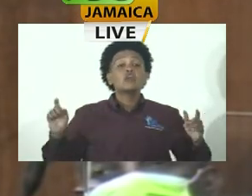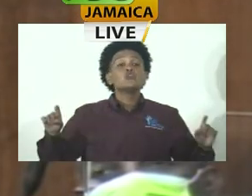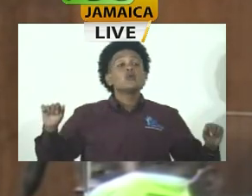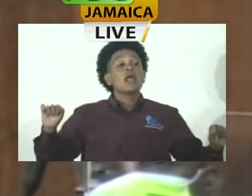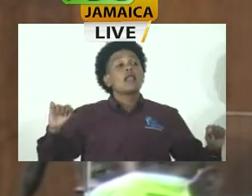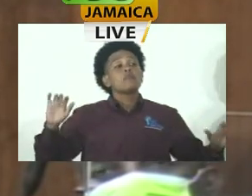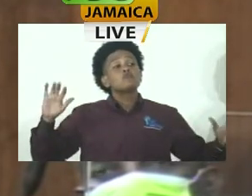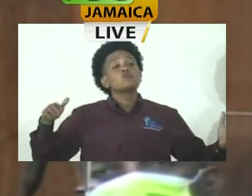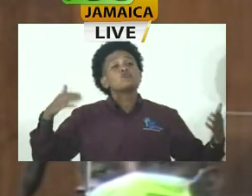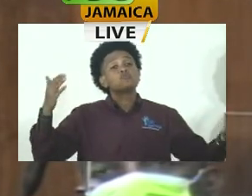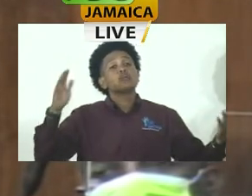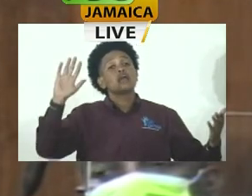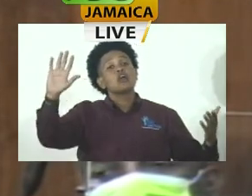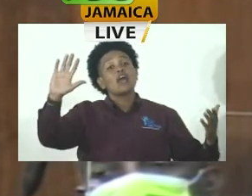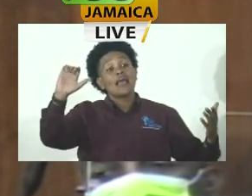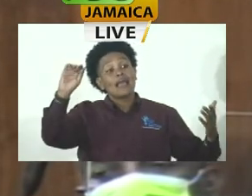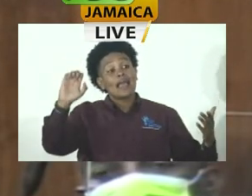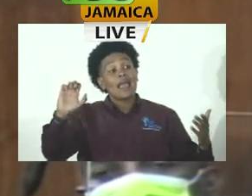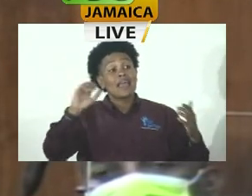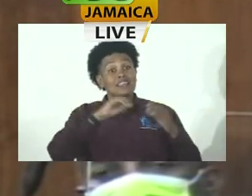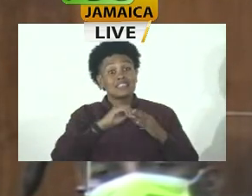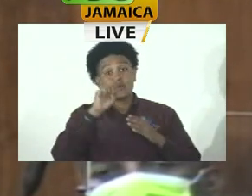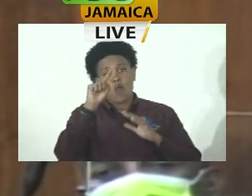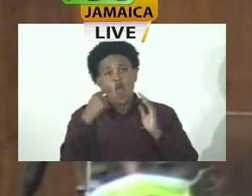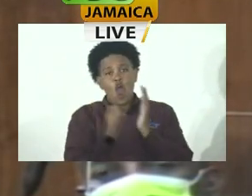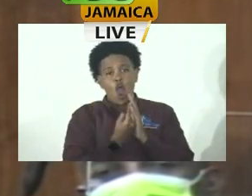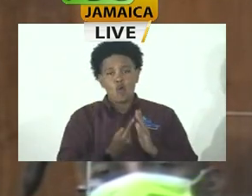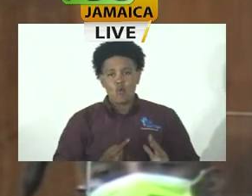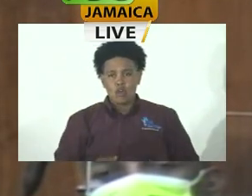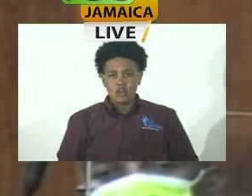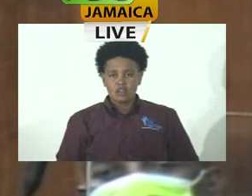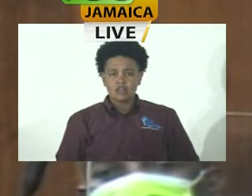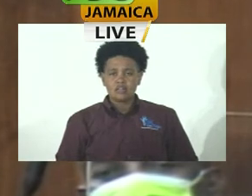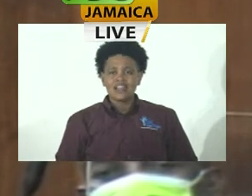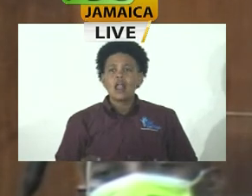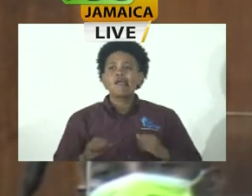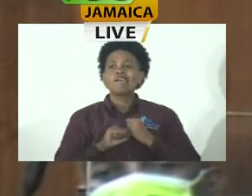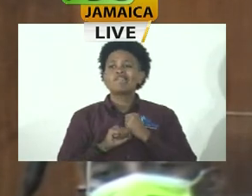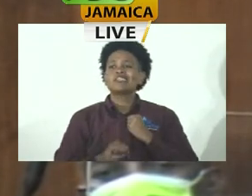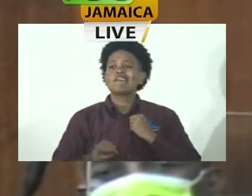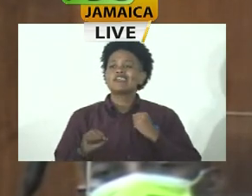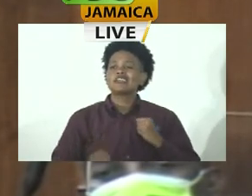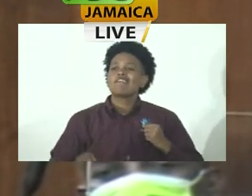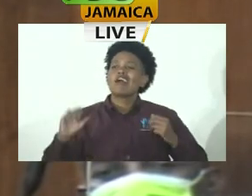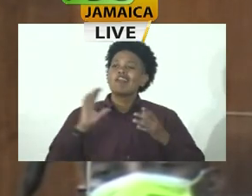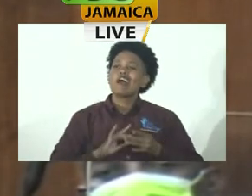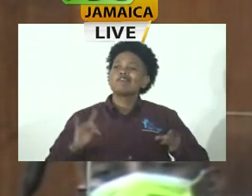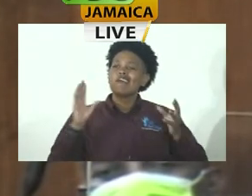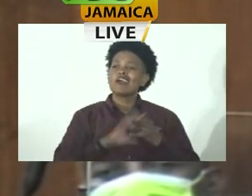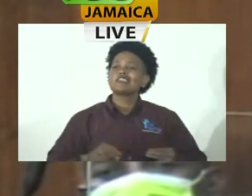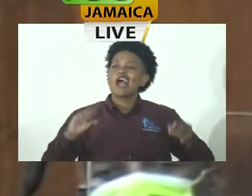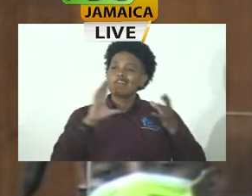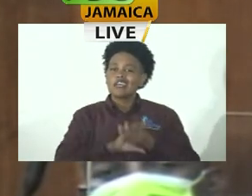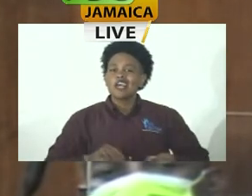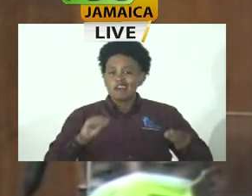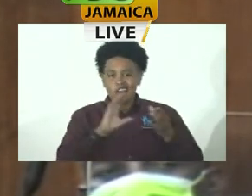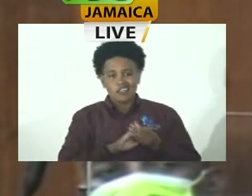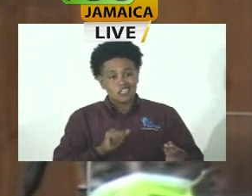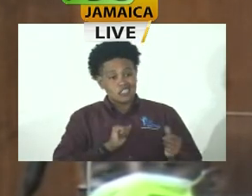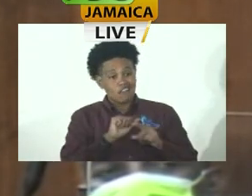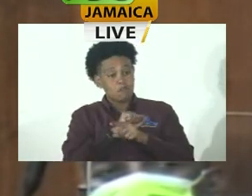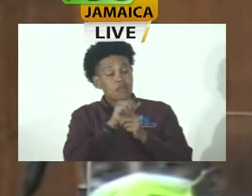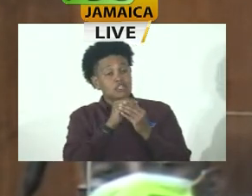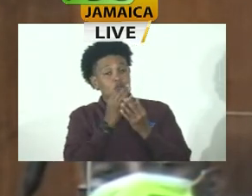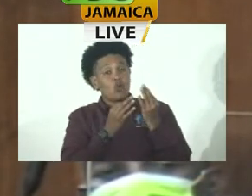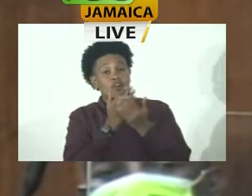present his or her case within an hour madam speaker i have practice in the court of appeal and if you don't